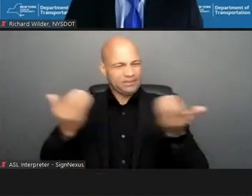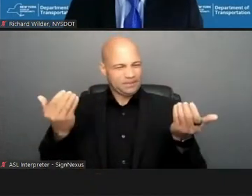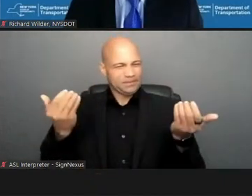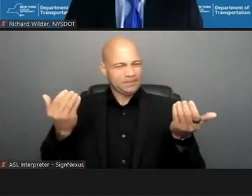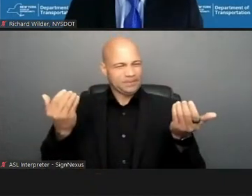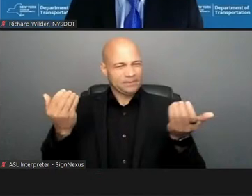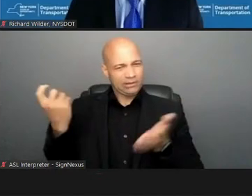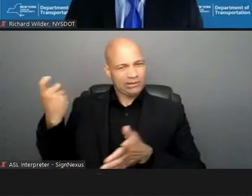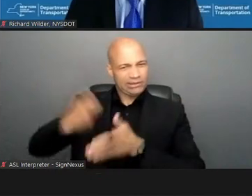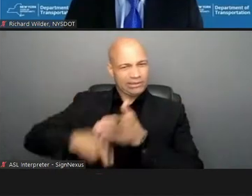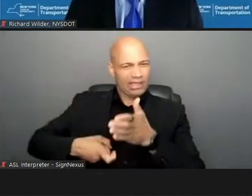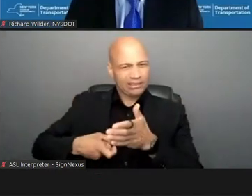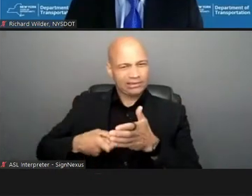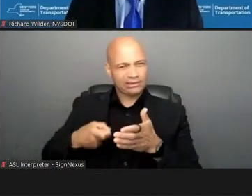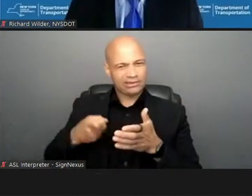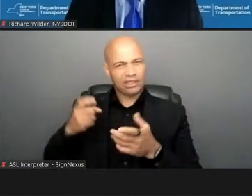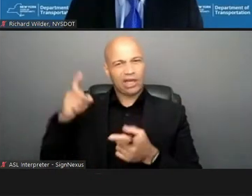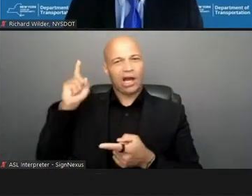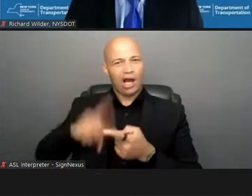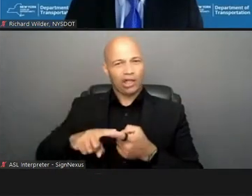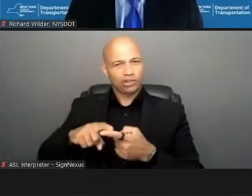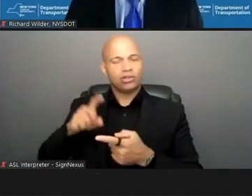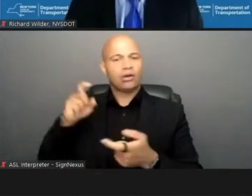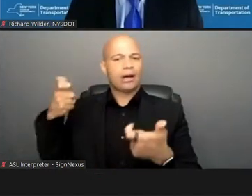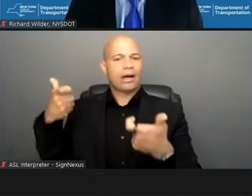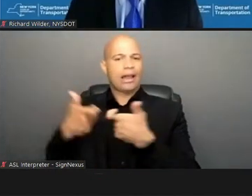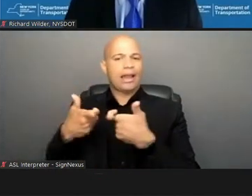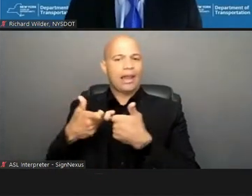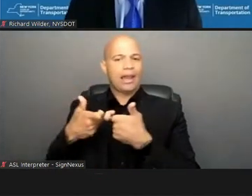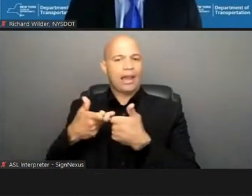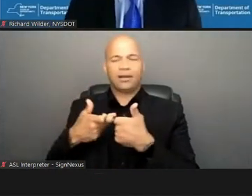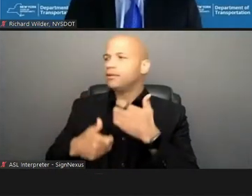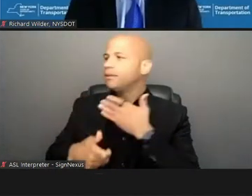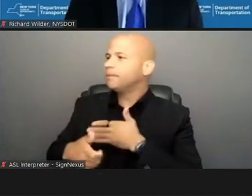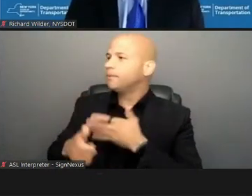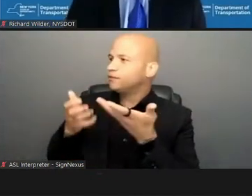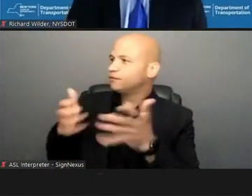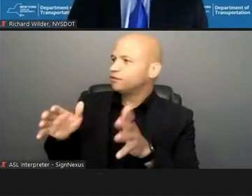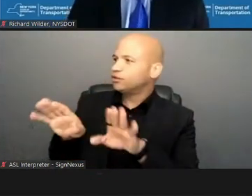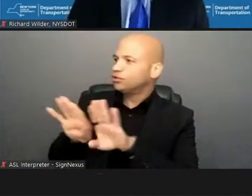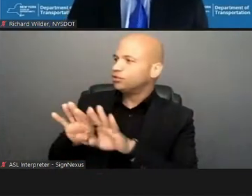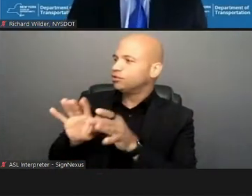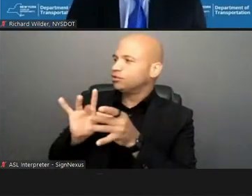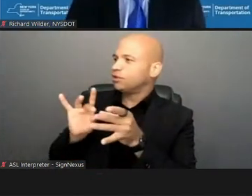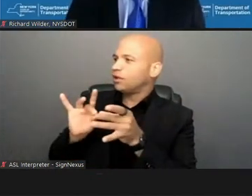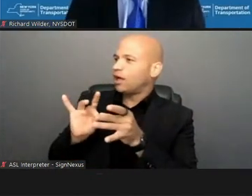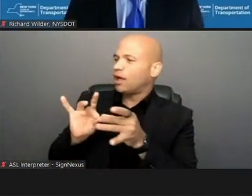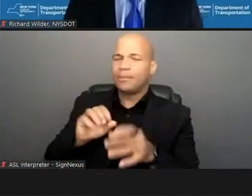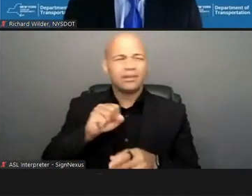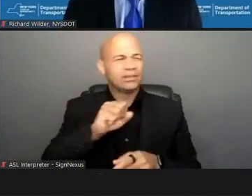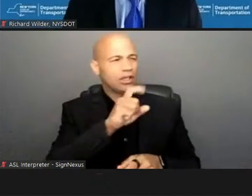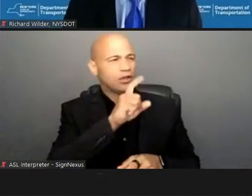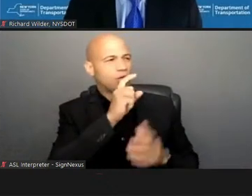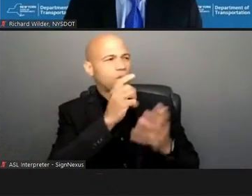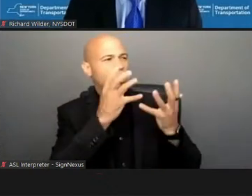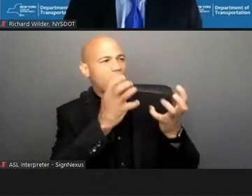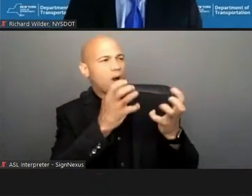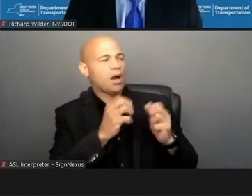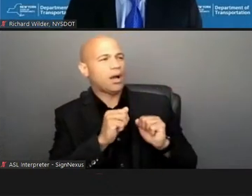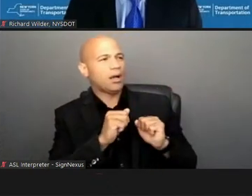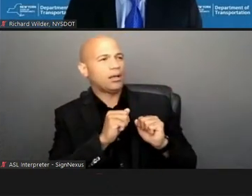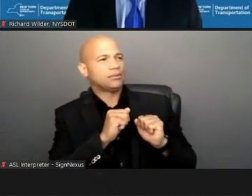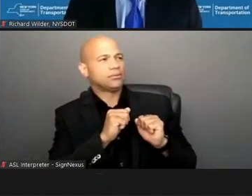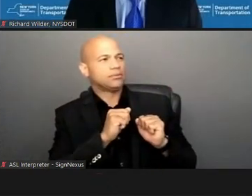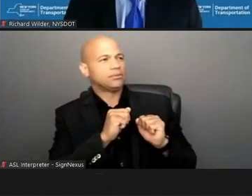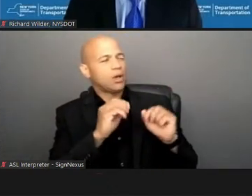taxed until they become electric please conclude murmur yeah I'd really like to see um